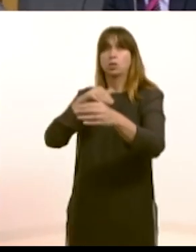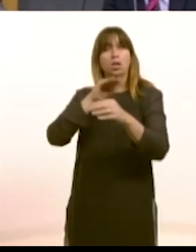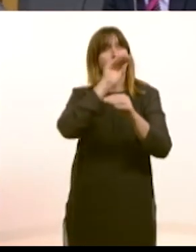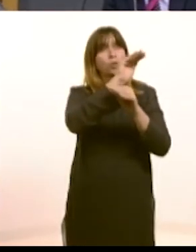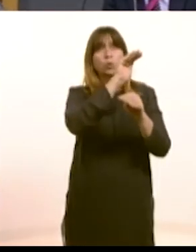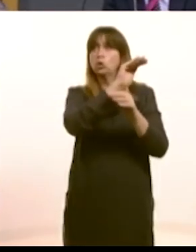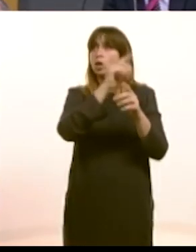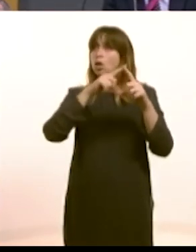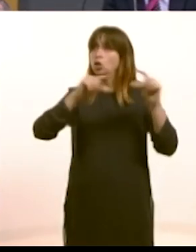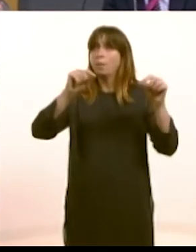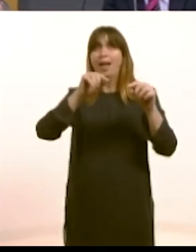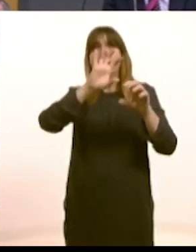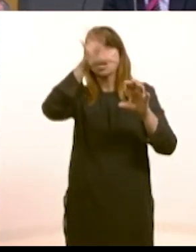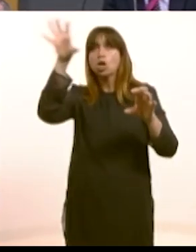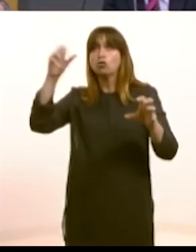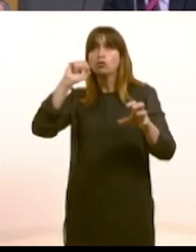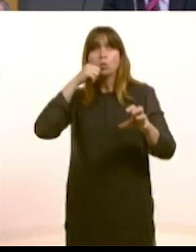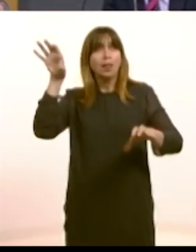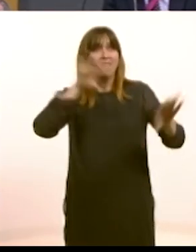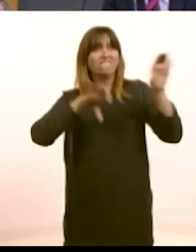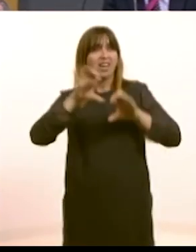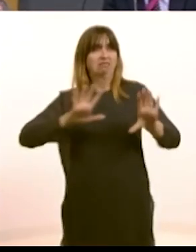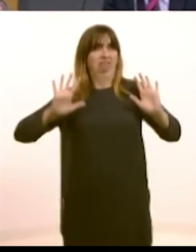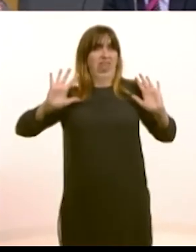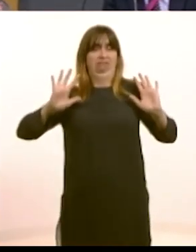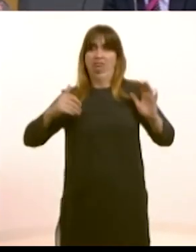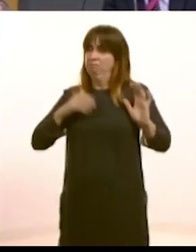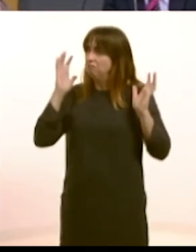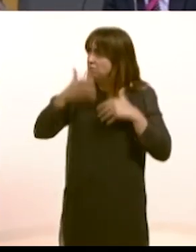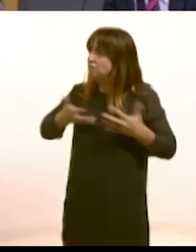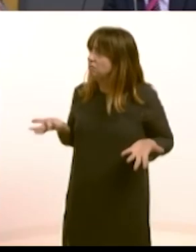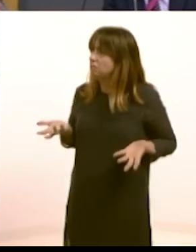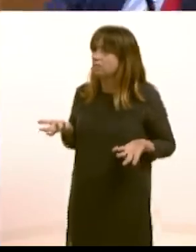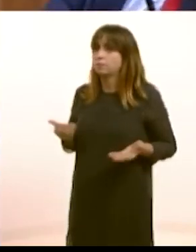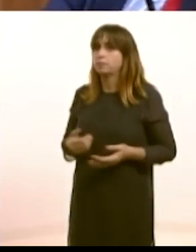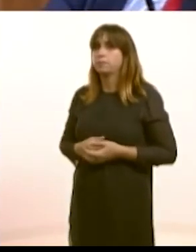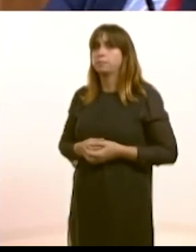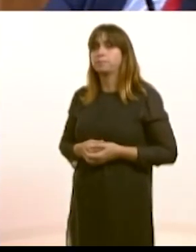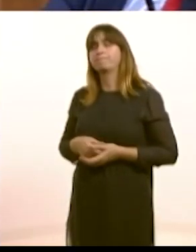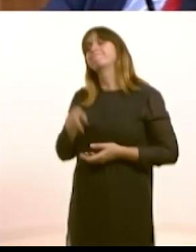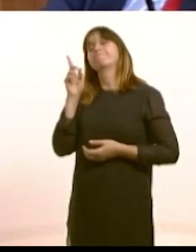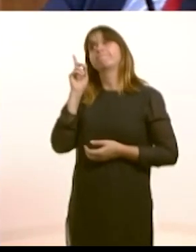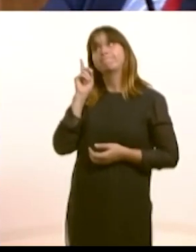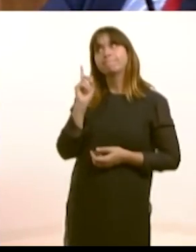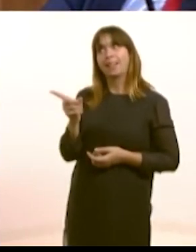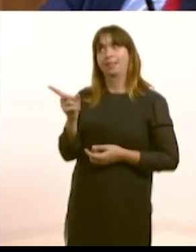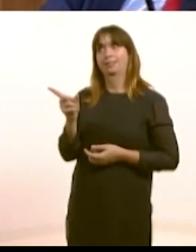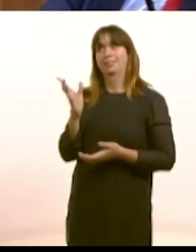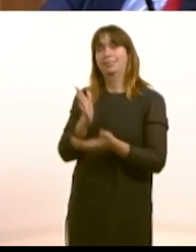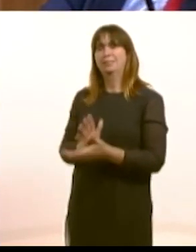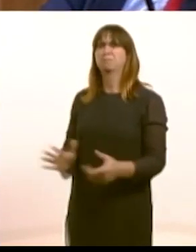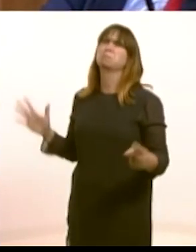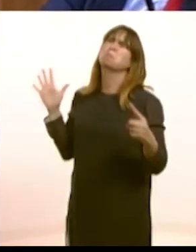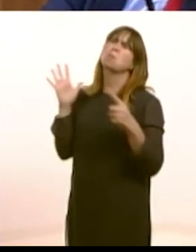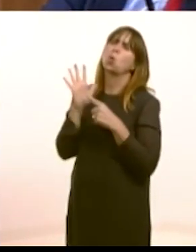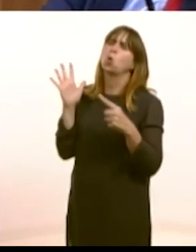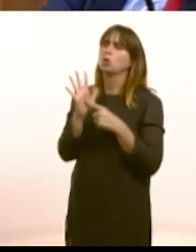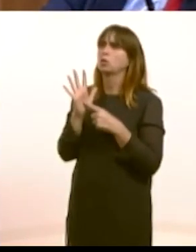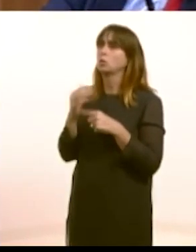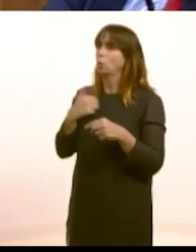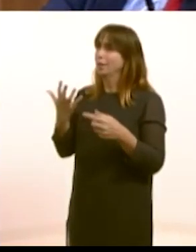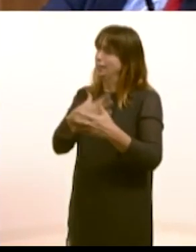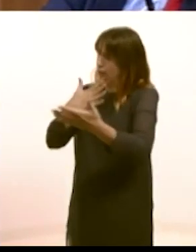bleak. Well, to me, agreeing that fundamental point is essential before we can move on to